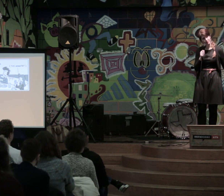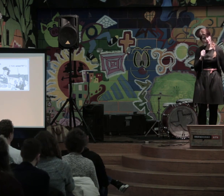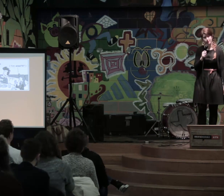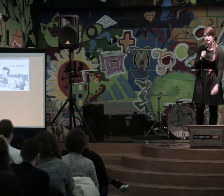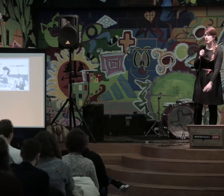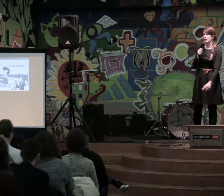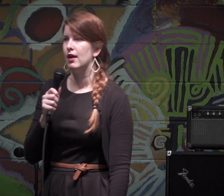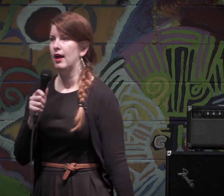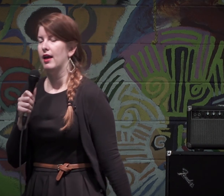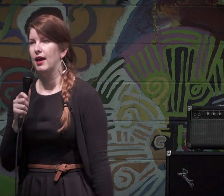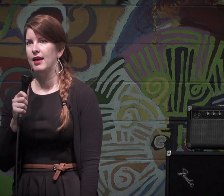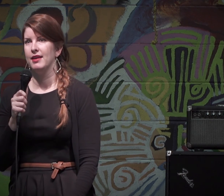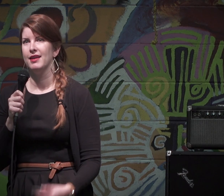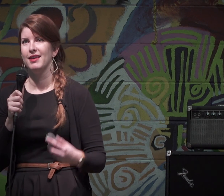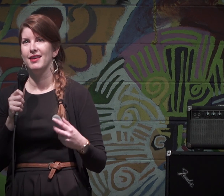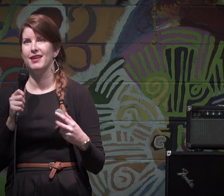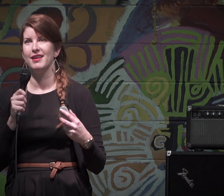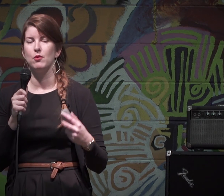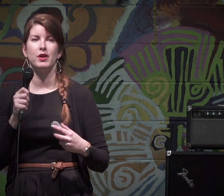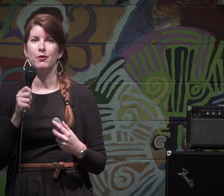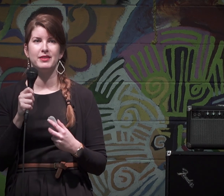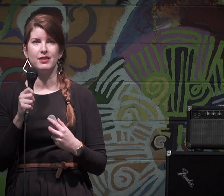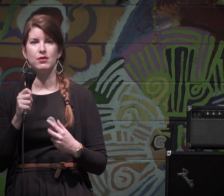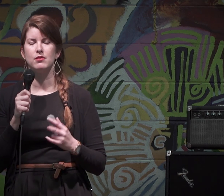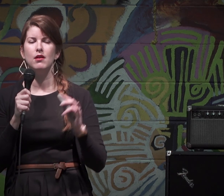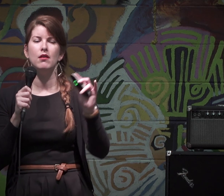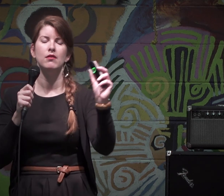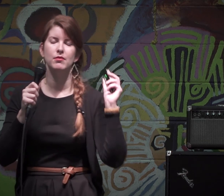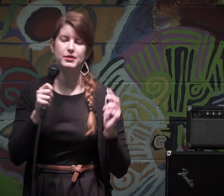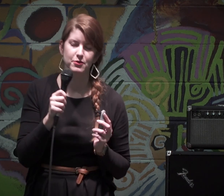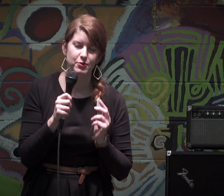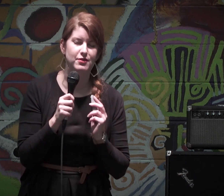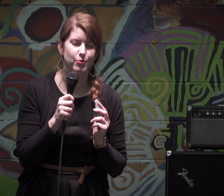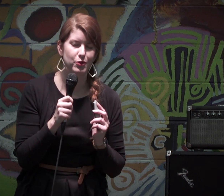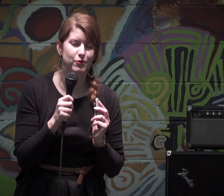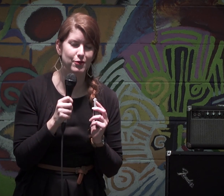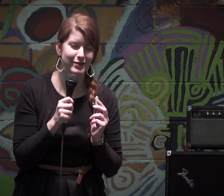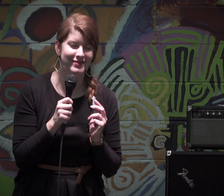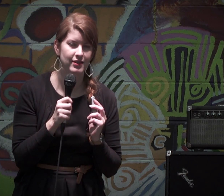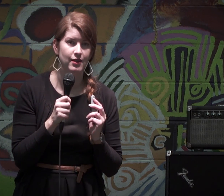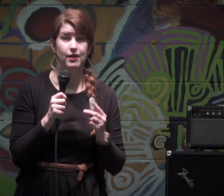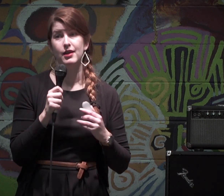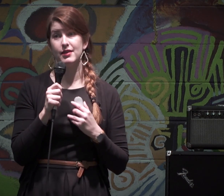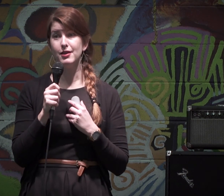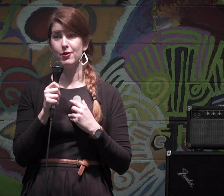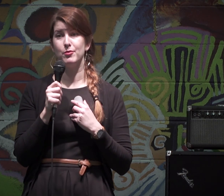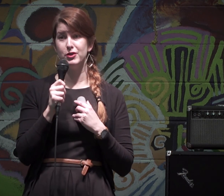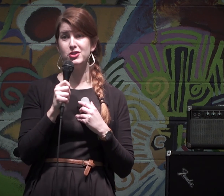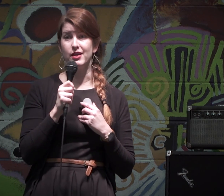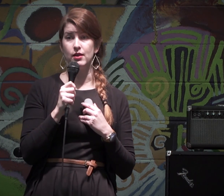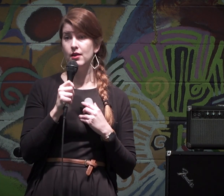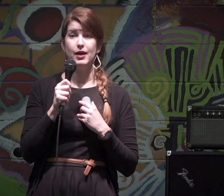fake interpreter. And we always get told, oh, what you do is so beautiful. Thank